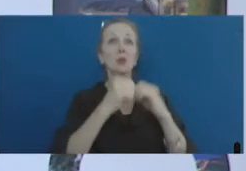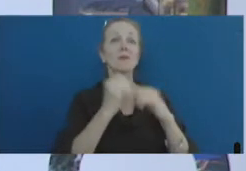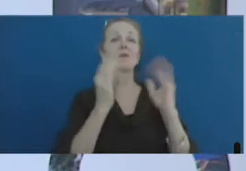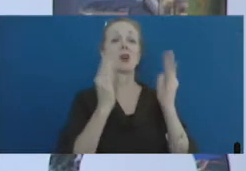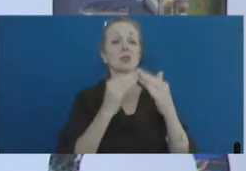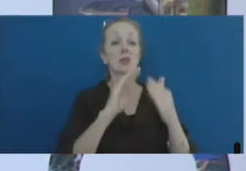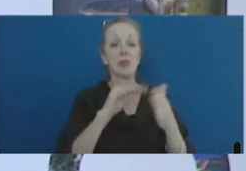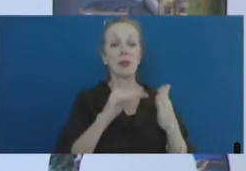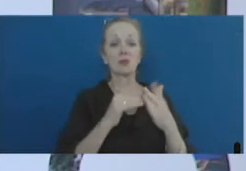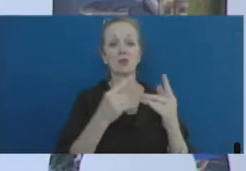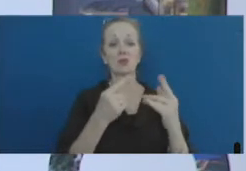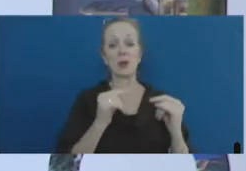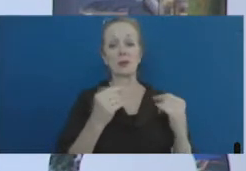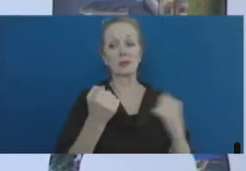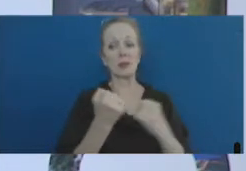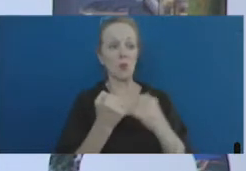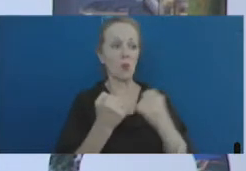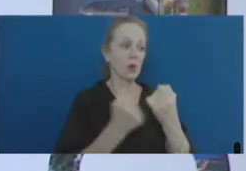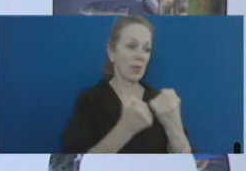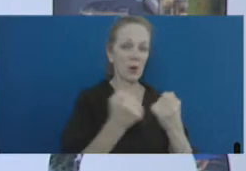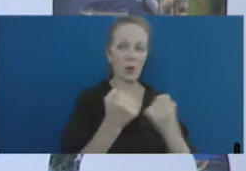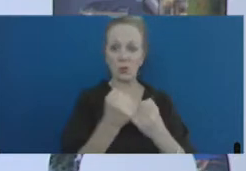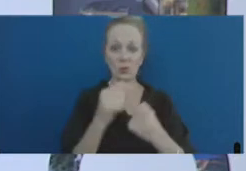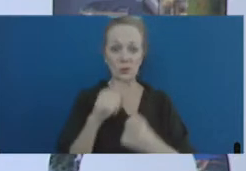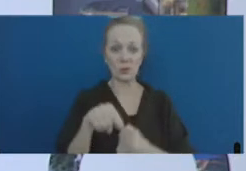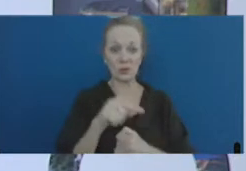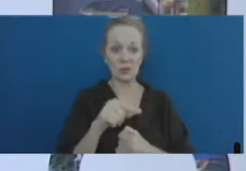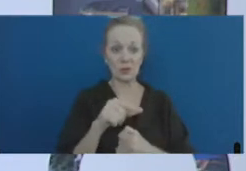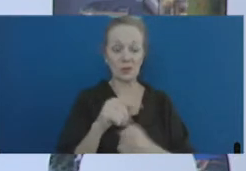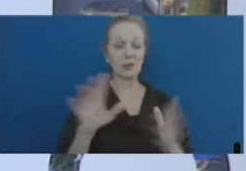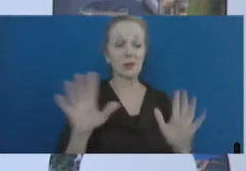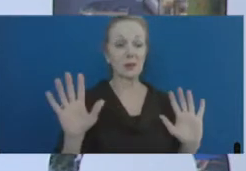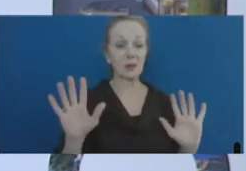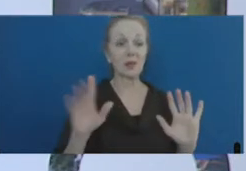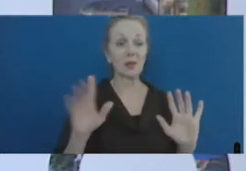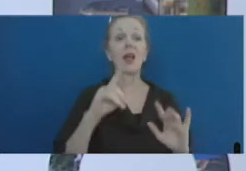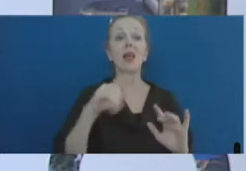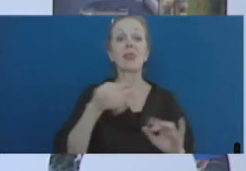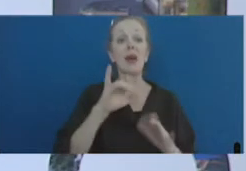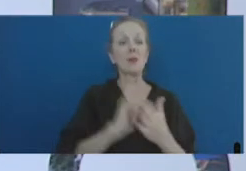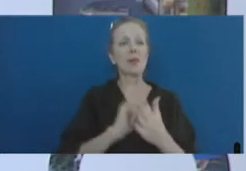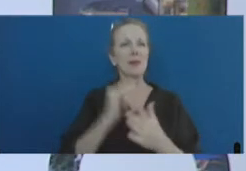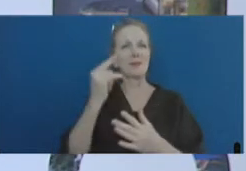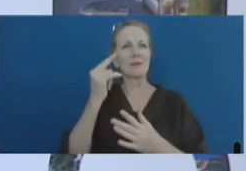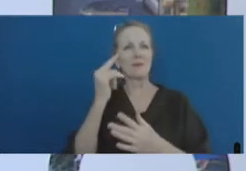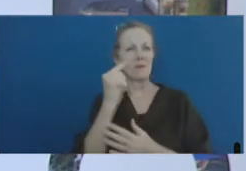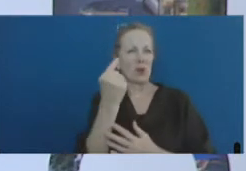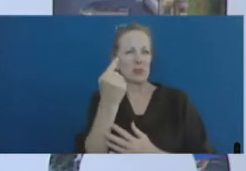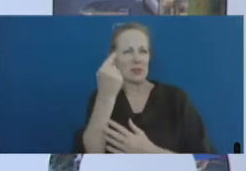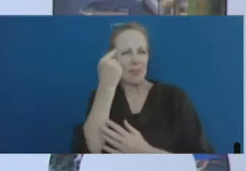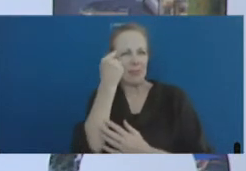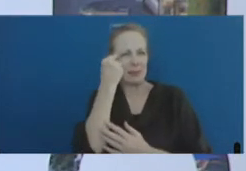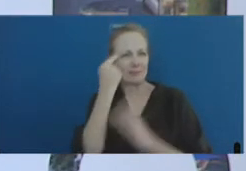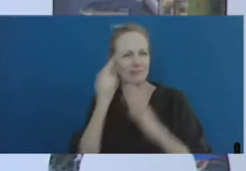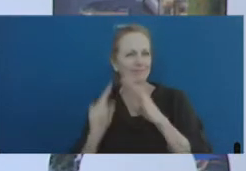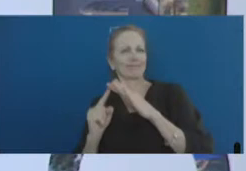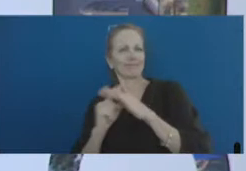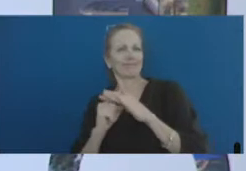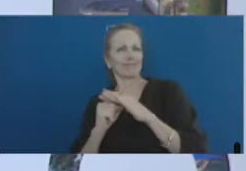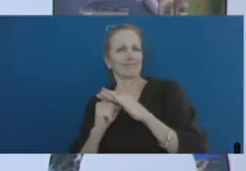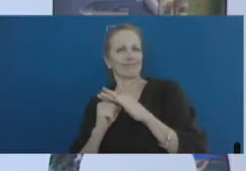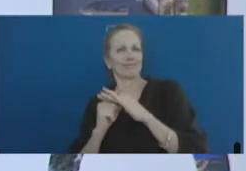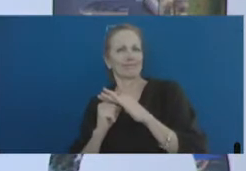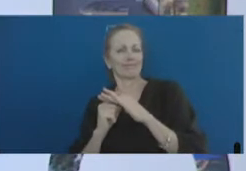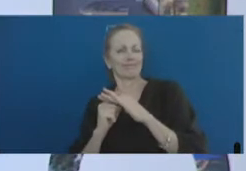trying to complement those. And so those would be the first things that come to mind, but there may be others as we start to talk